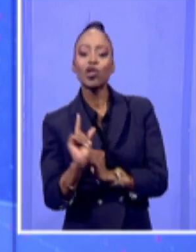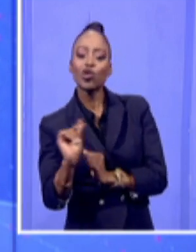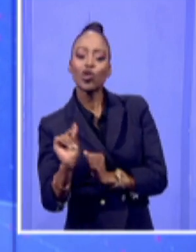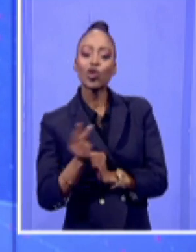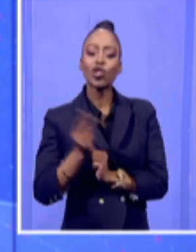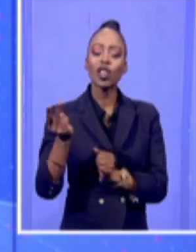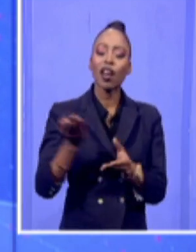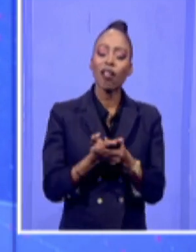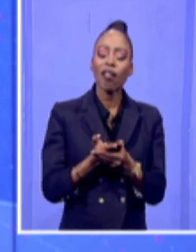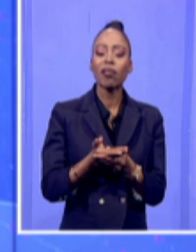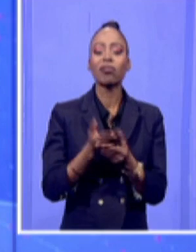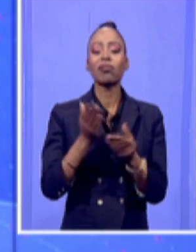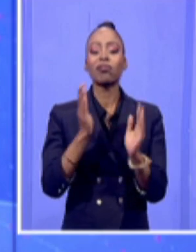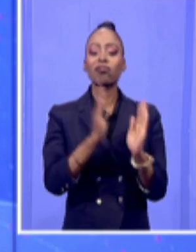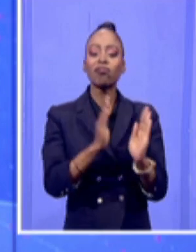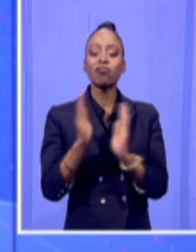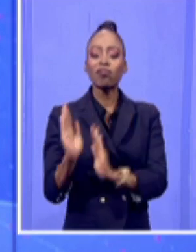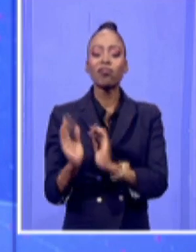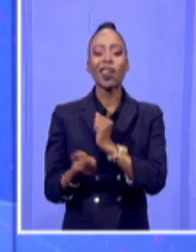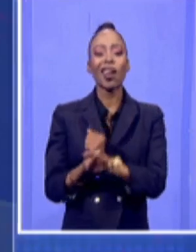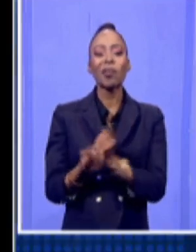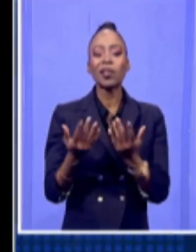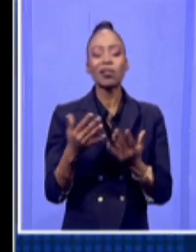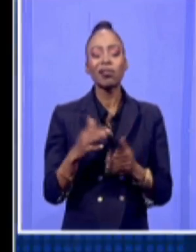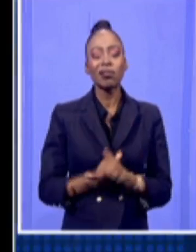docket that eventually came to the fore?